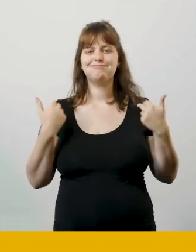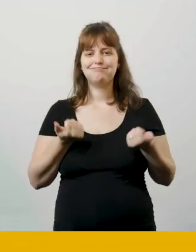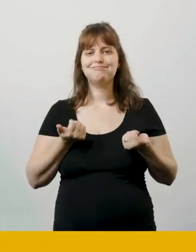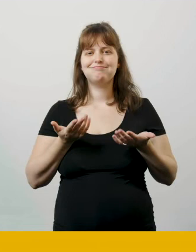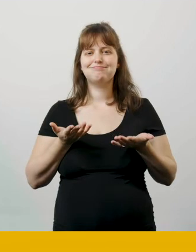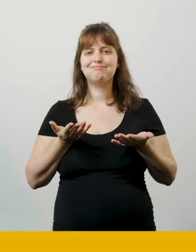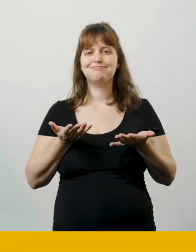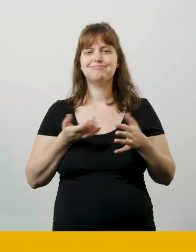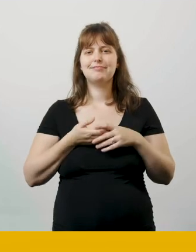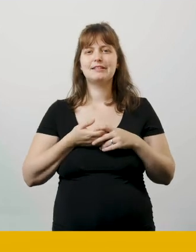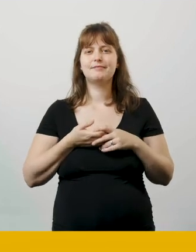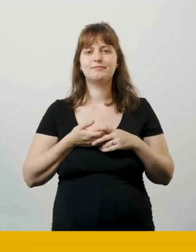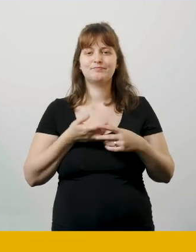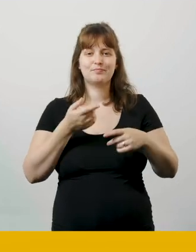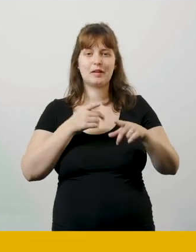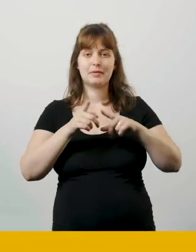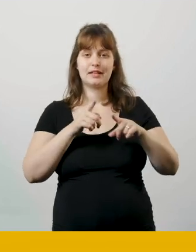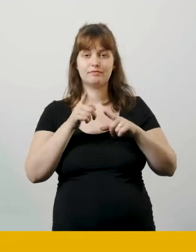So it is not about